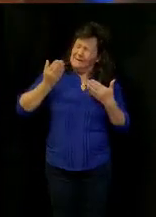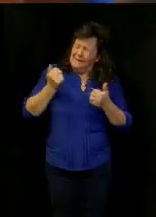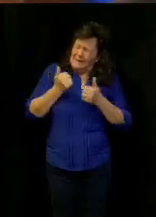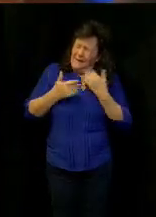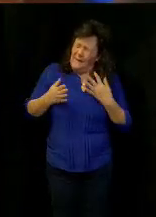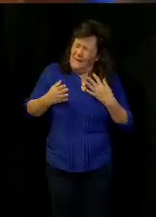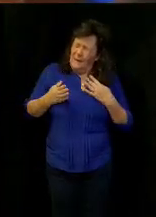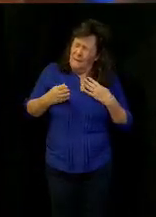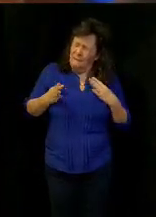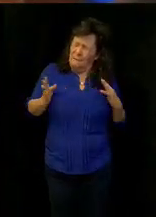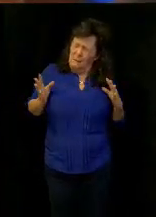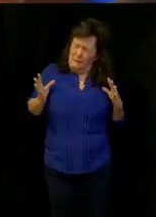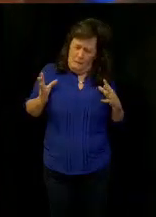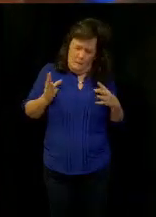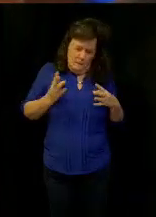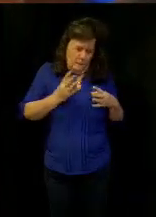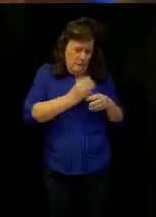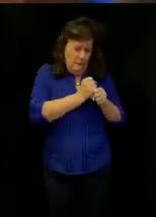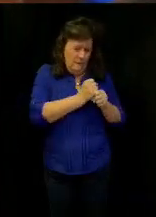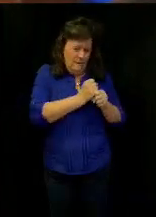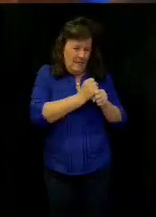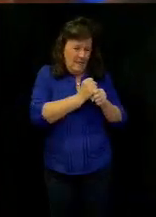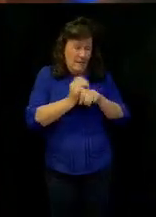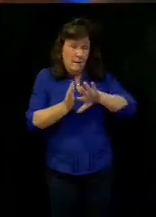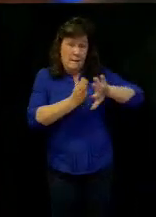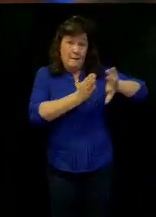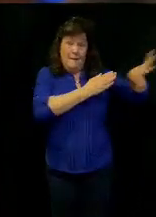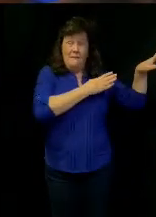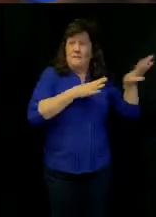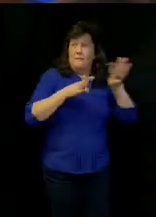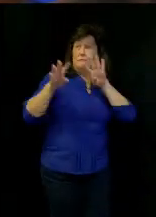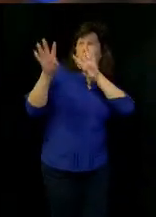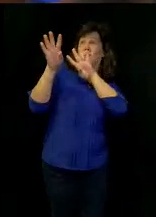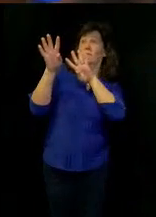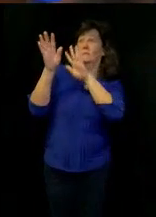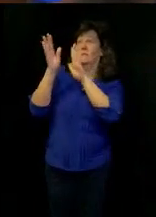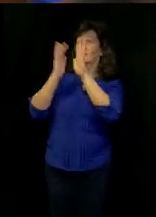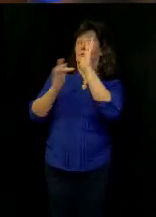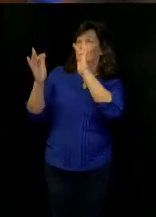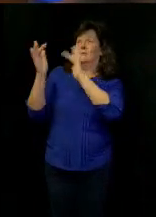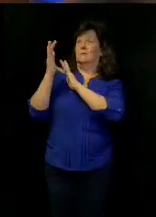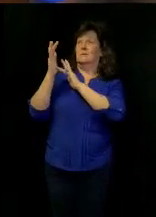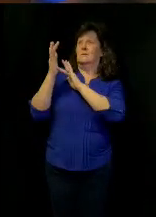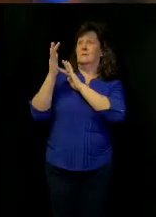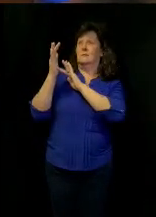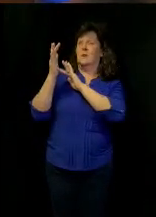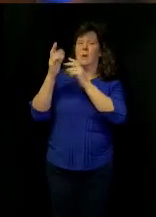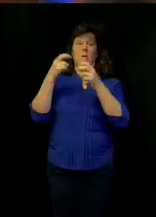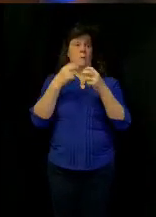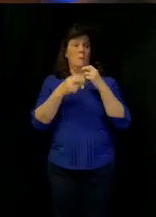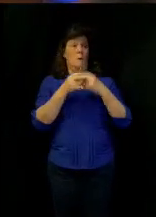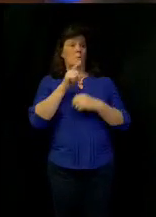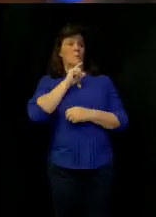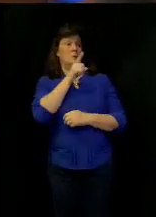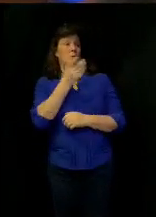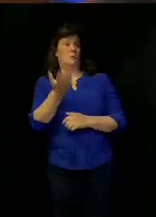for me. I've been thinking about it. But the problem is we're eating the wrong tree.